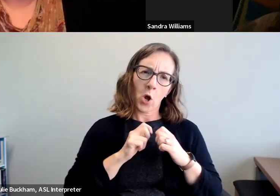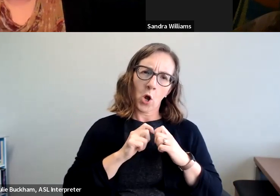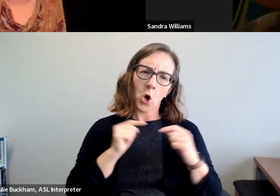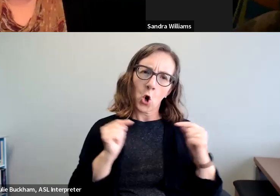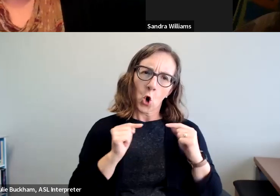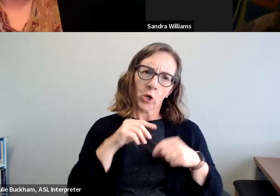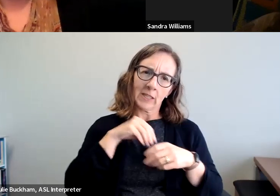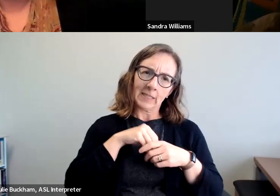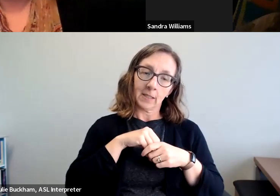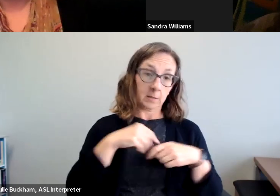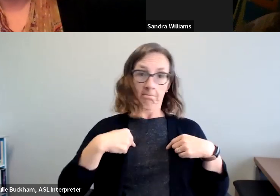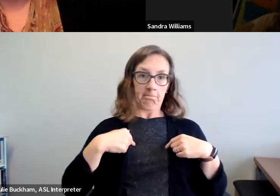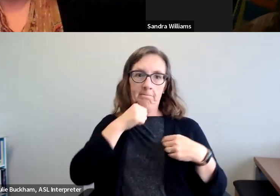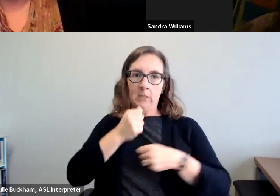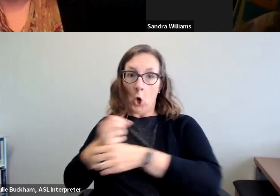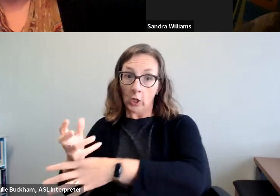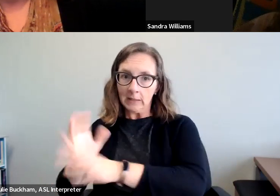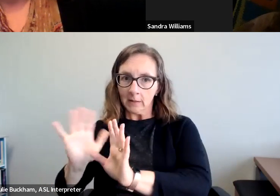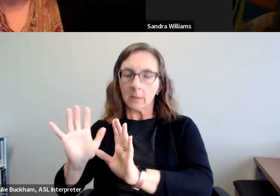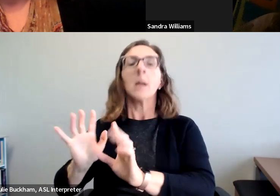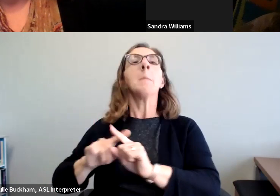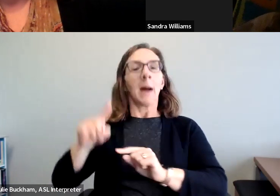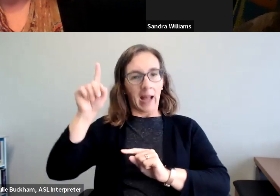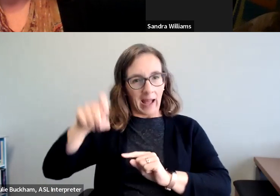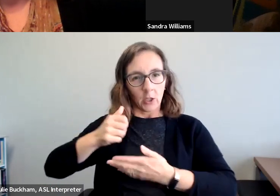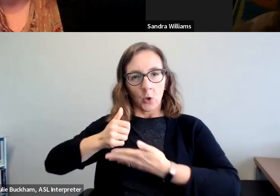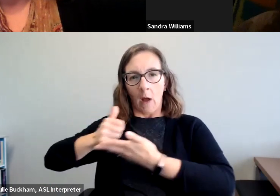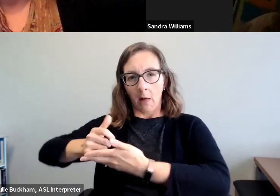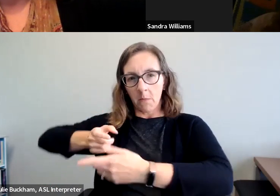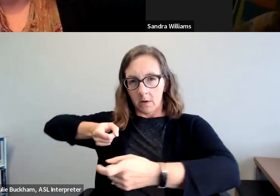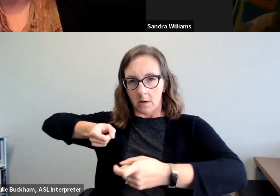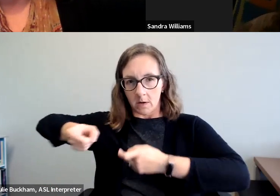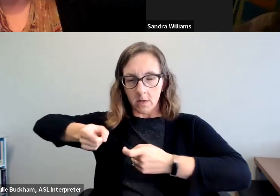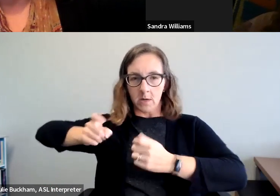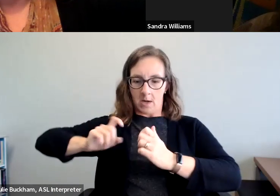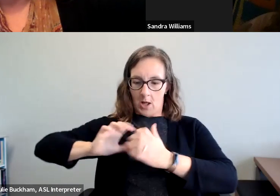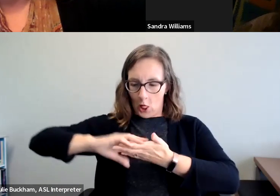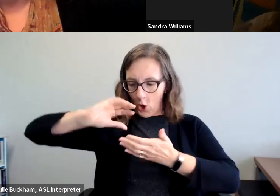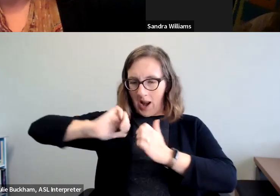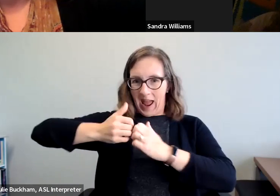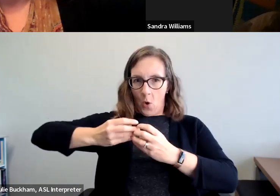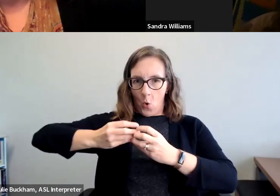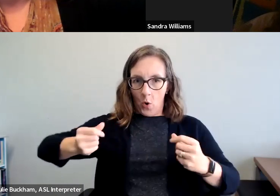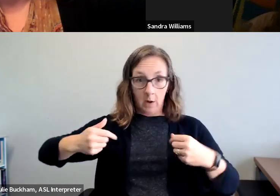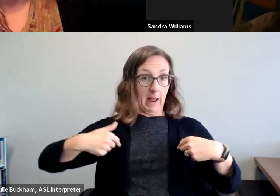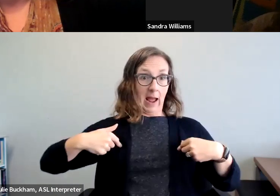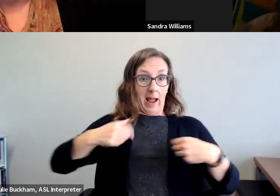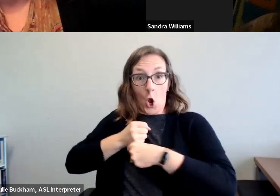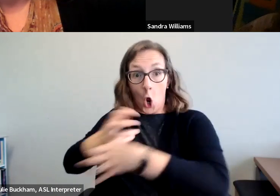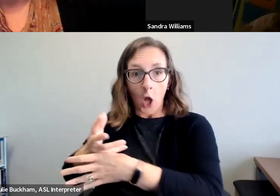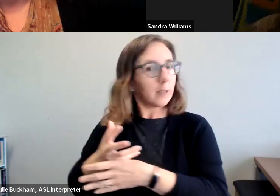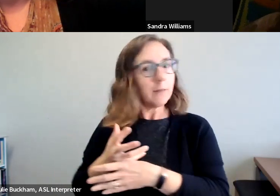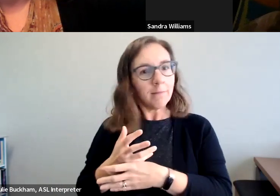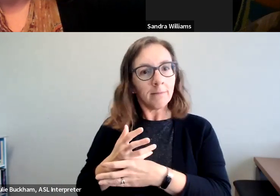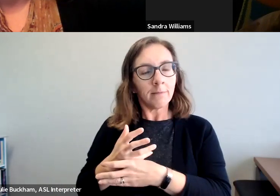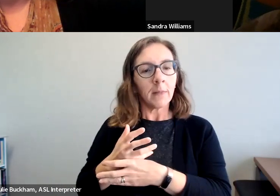it. I had to deal with it, but I didn't do it. And, you know, when you're dealing with a child who is 5 or 6